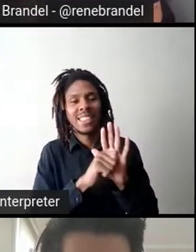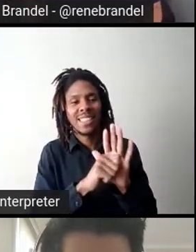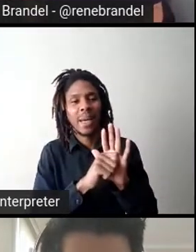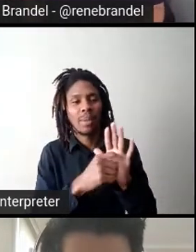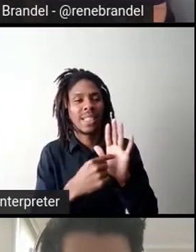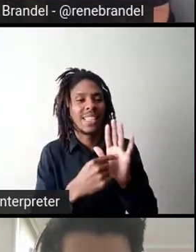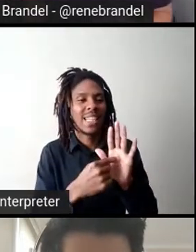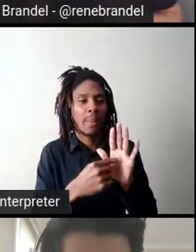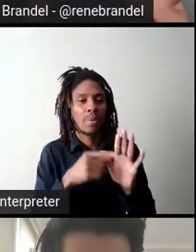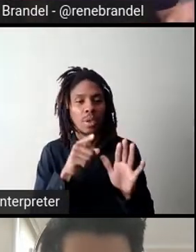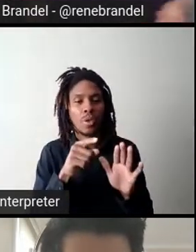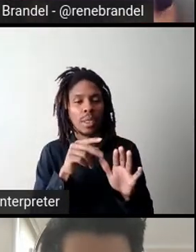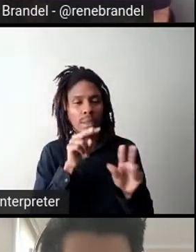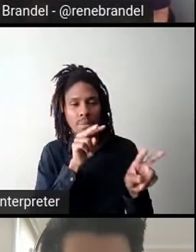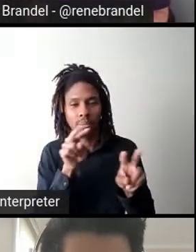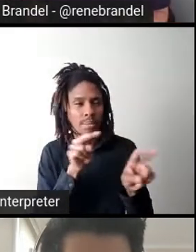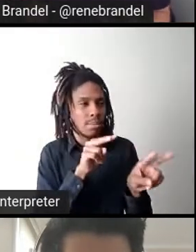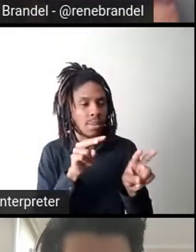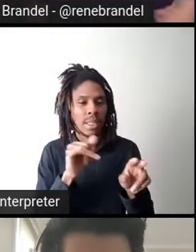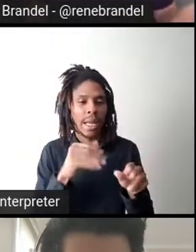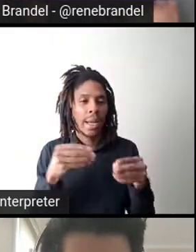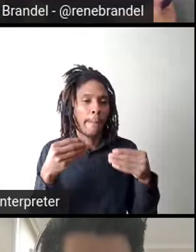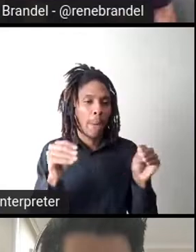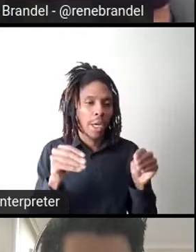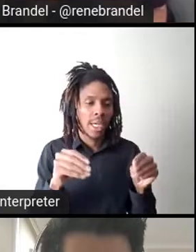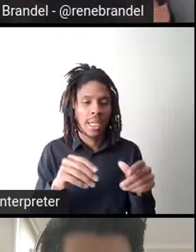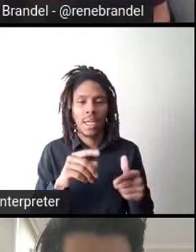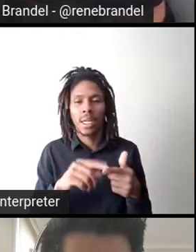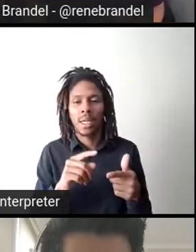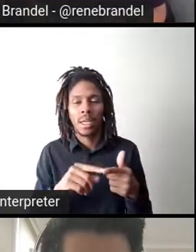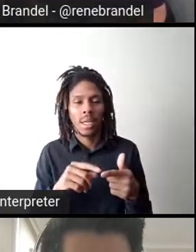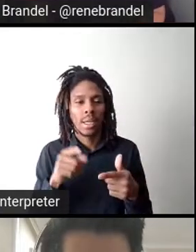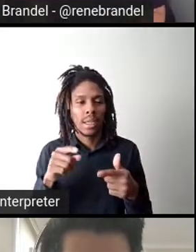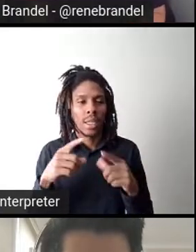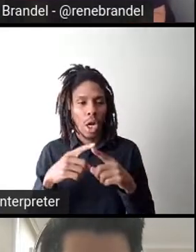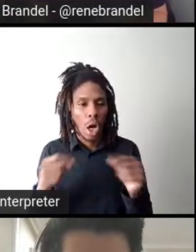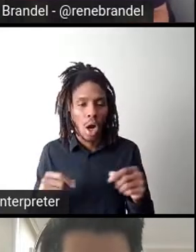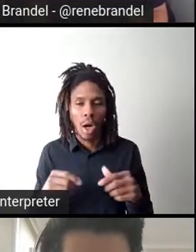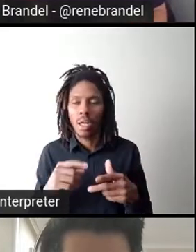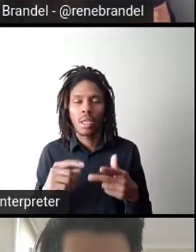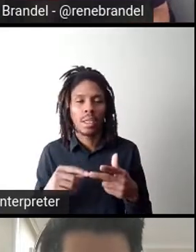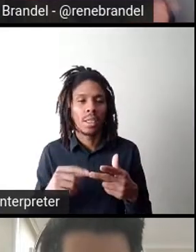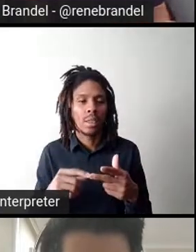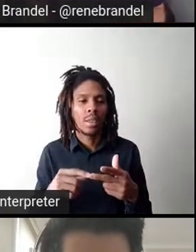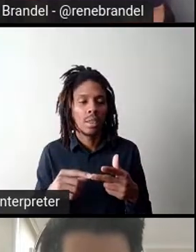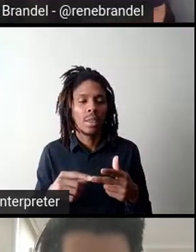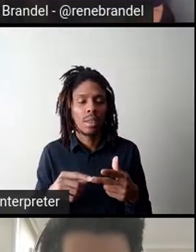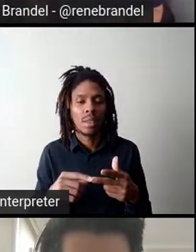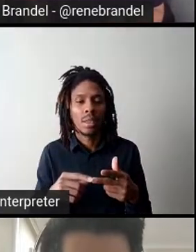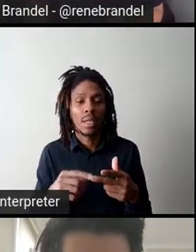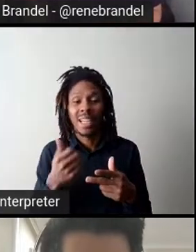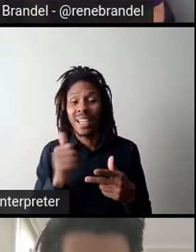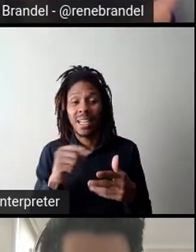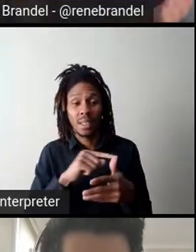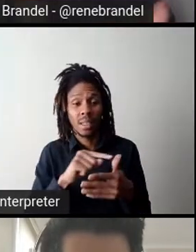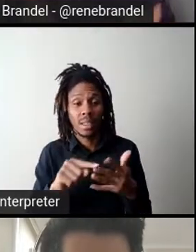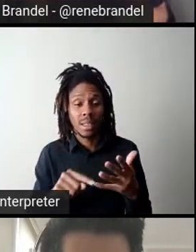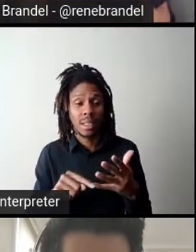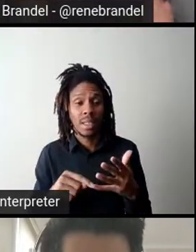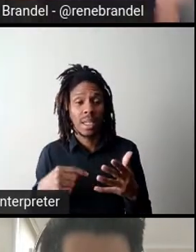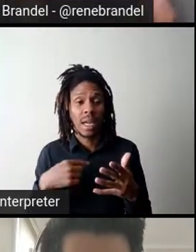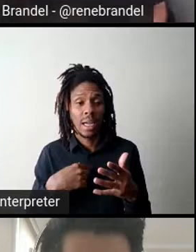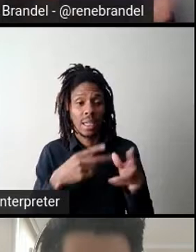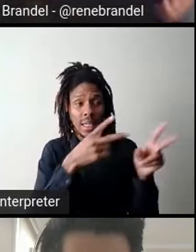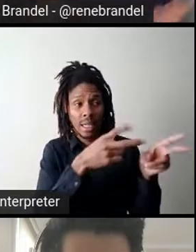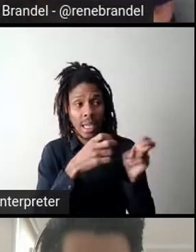bit faster, like marketing templates here, like a hero card, and so on and so forth. And with any one of these, I can literally just copy the